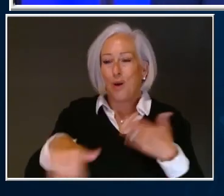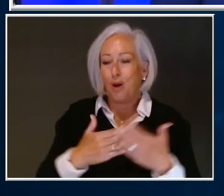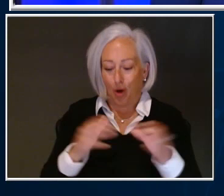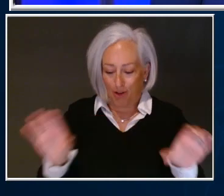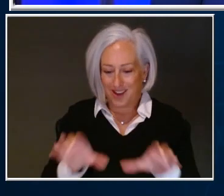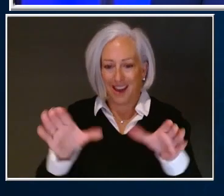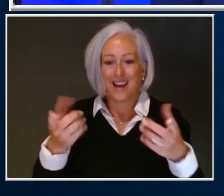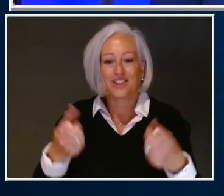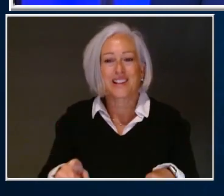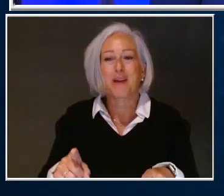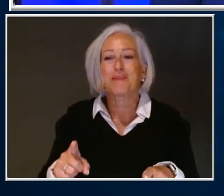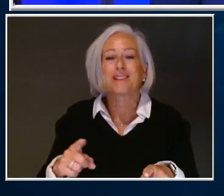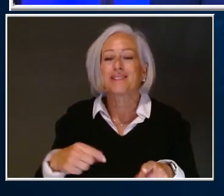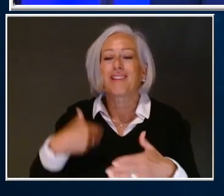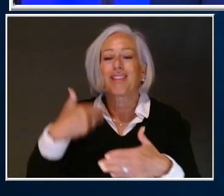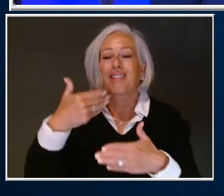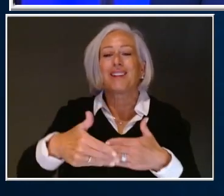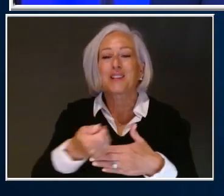just days away.